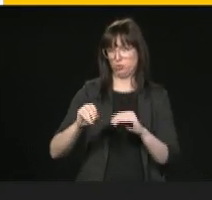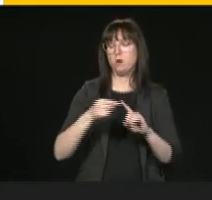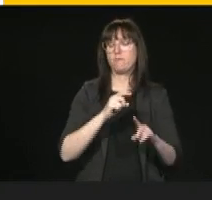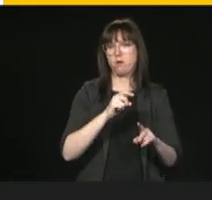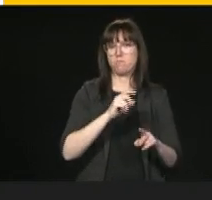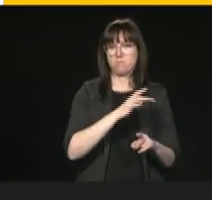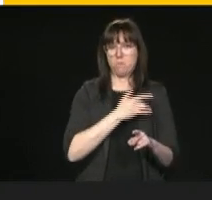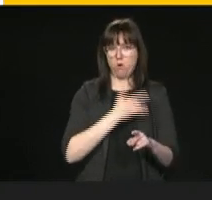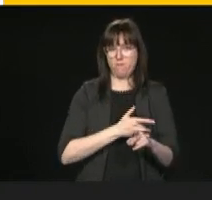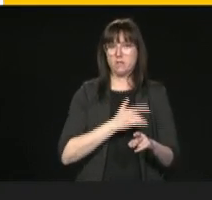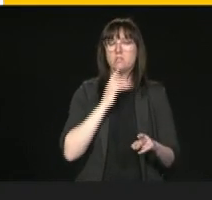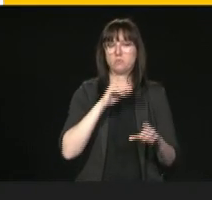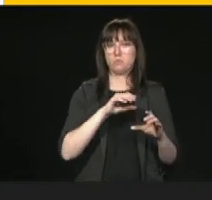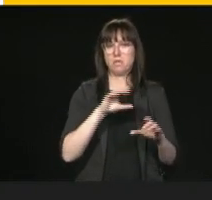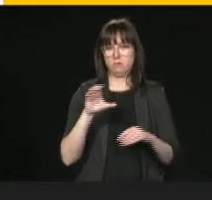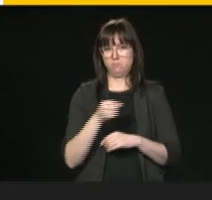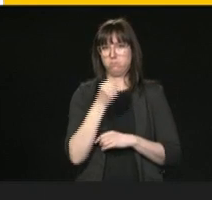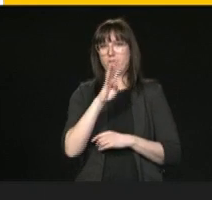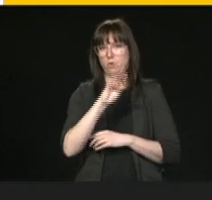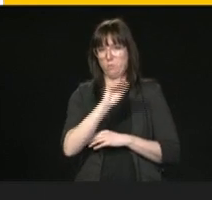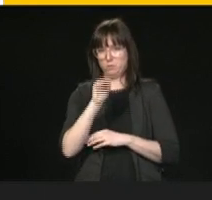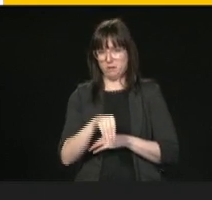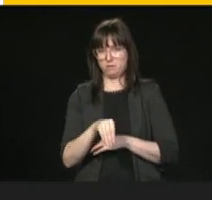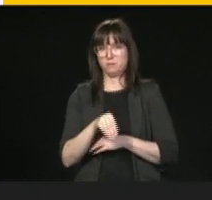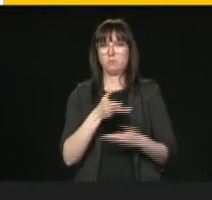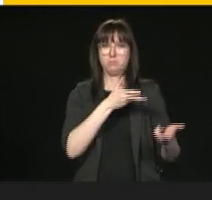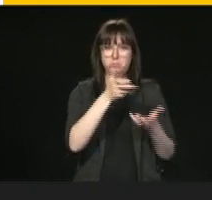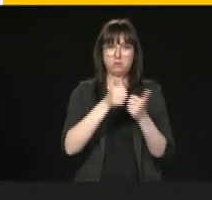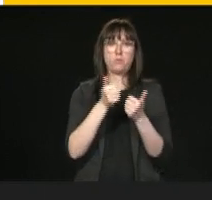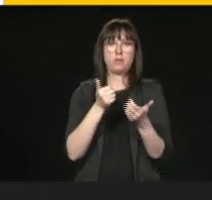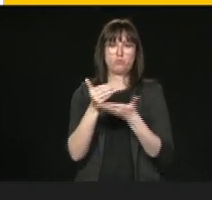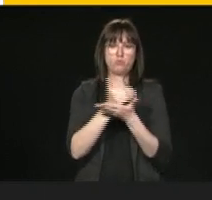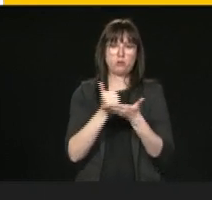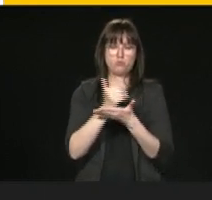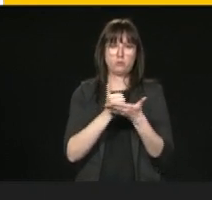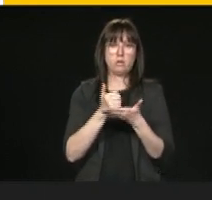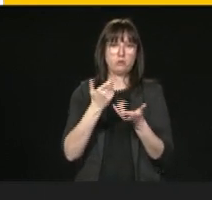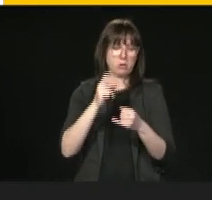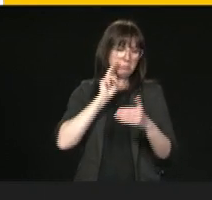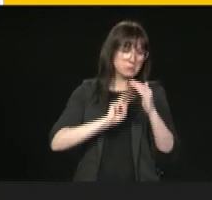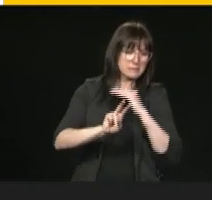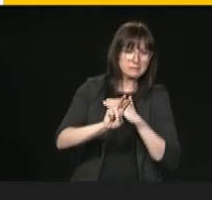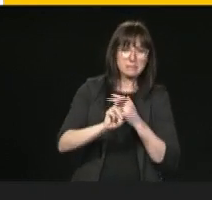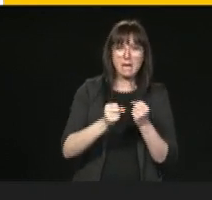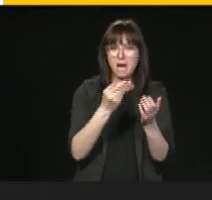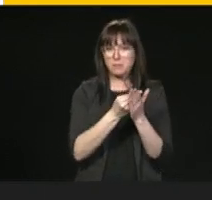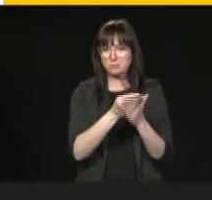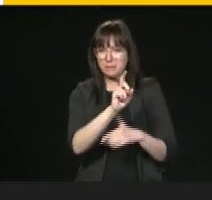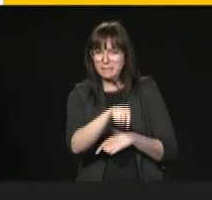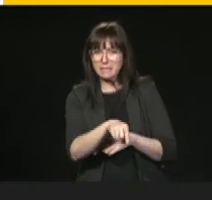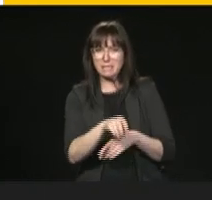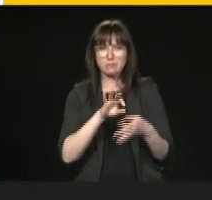country to create predictability along that financing schedule,